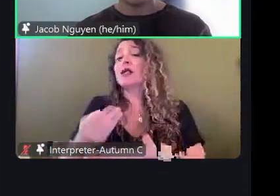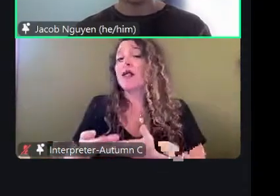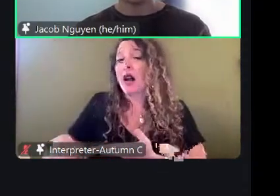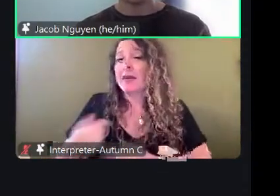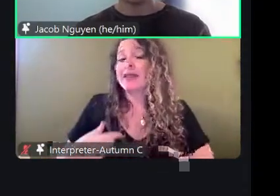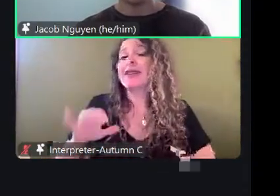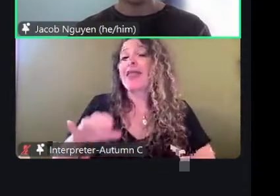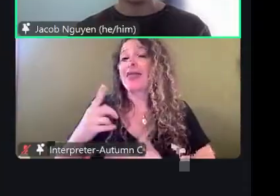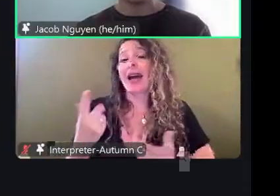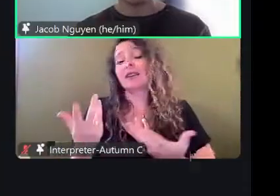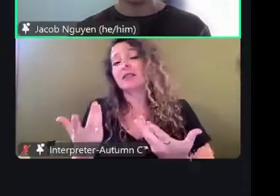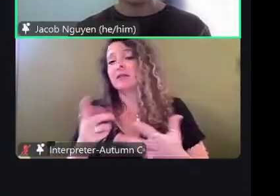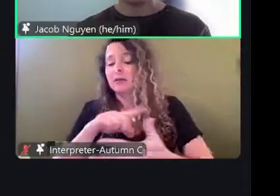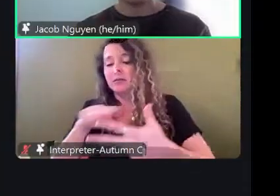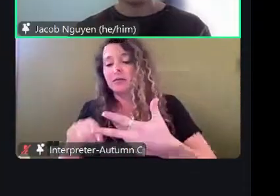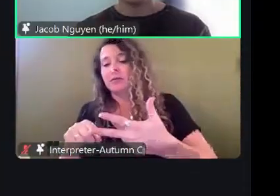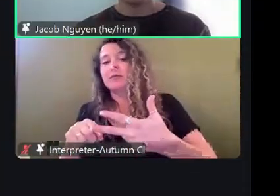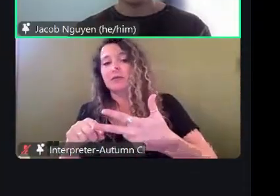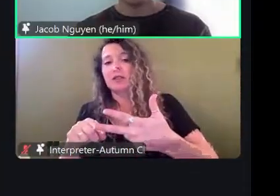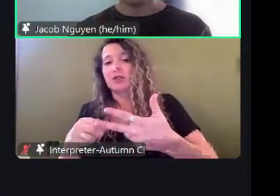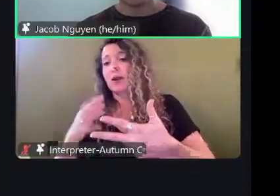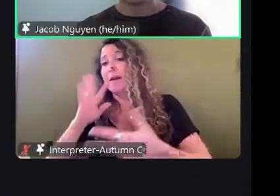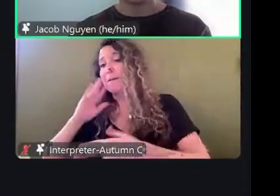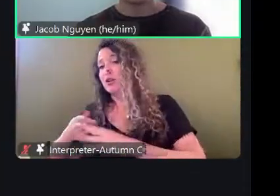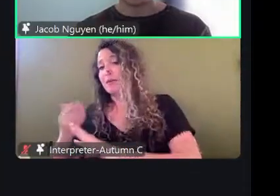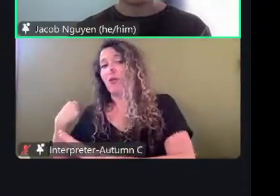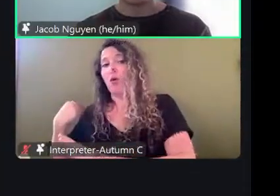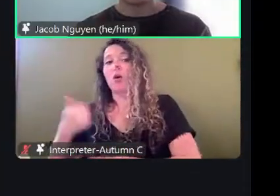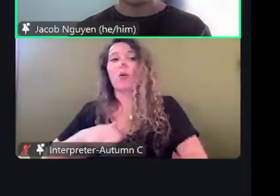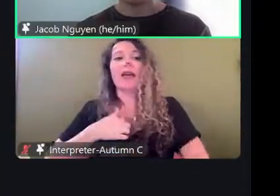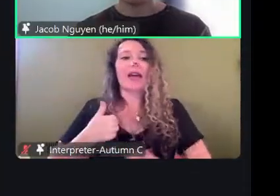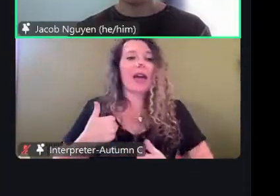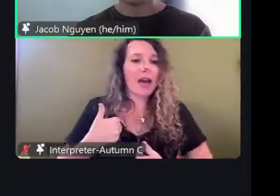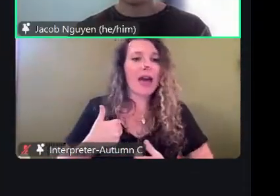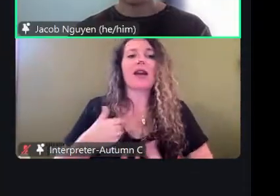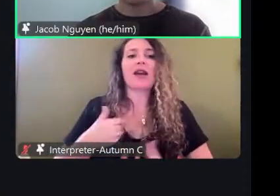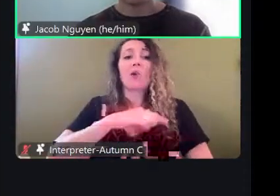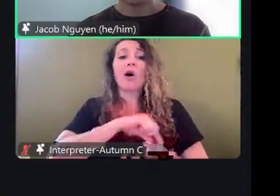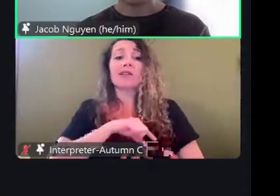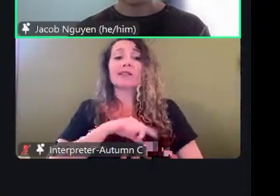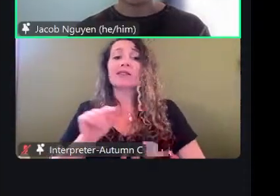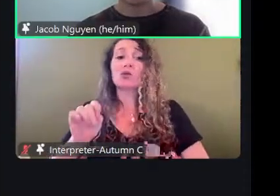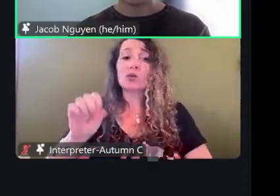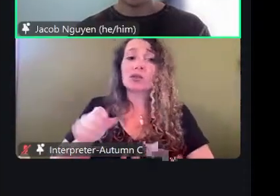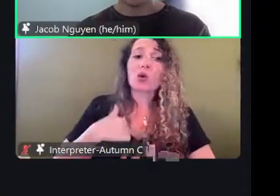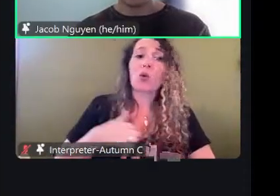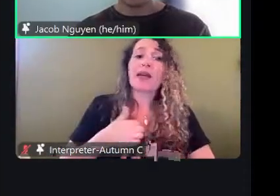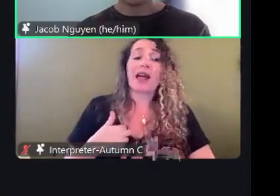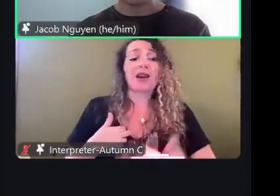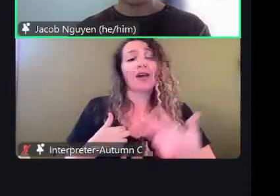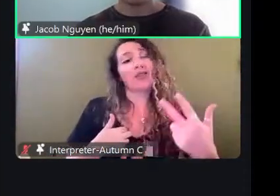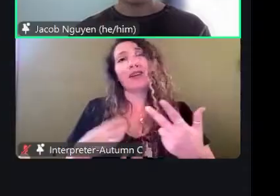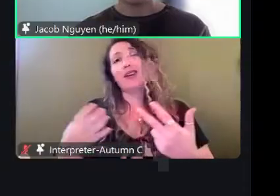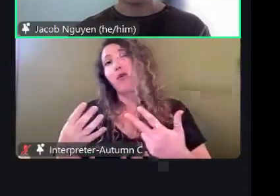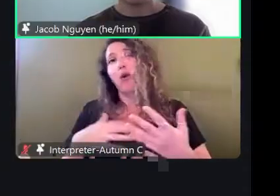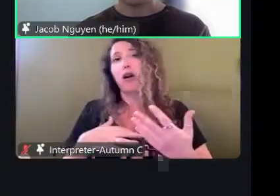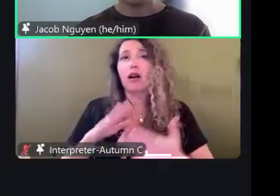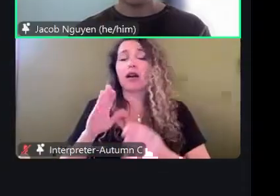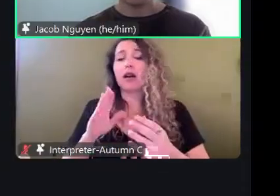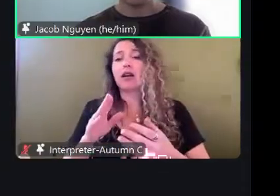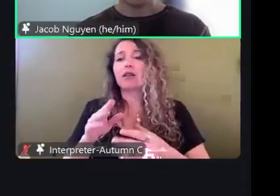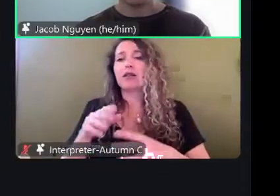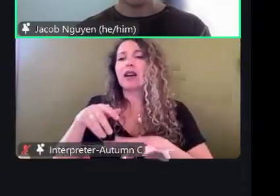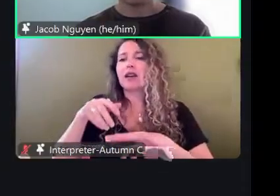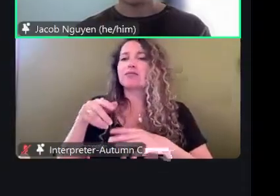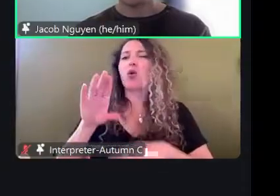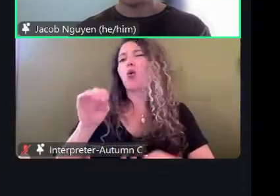earlier. And so we also use qualitative tools. We had semi-structured interviews with 3 to 4 core questions, and participants were